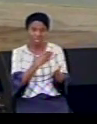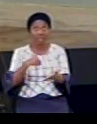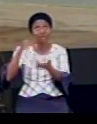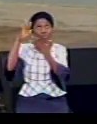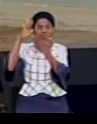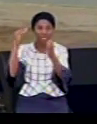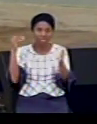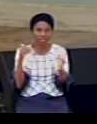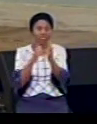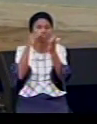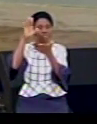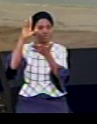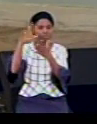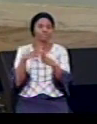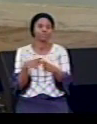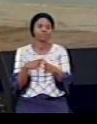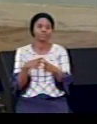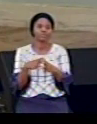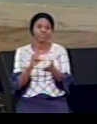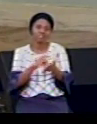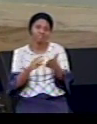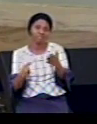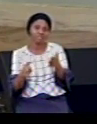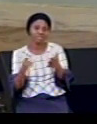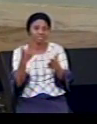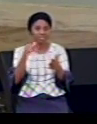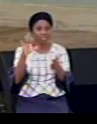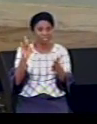against hope. Verse 18. Who